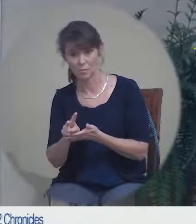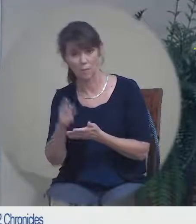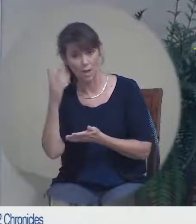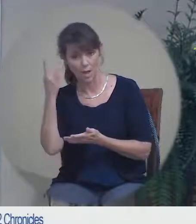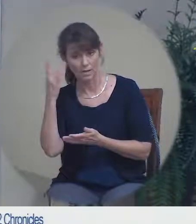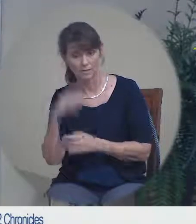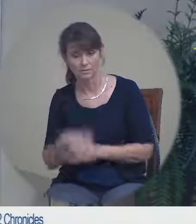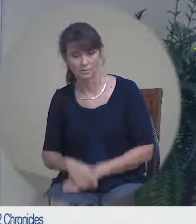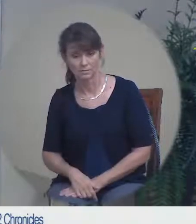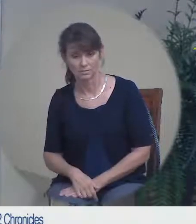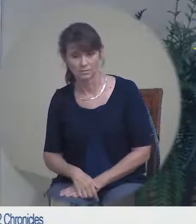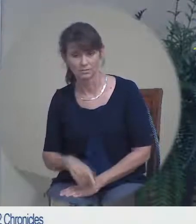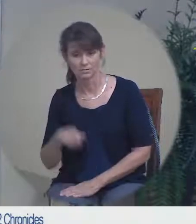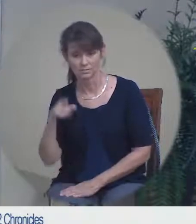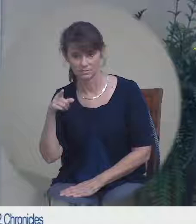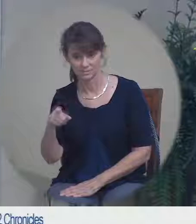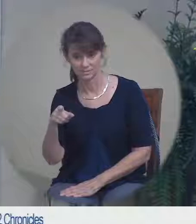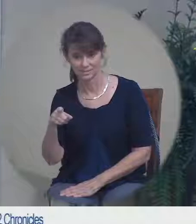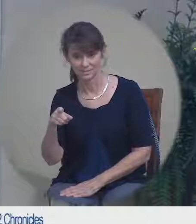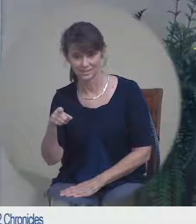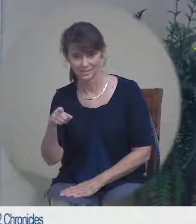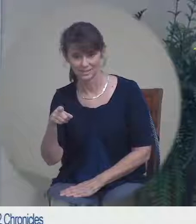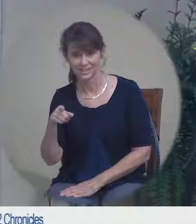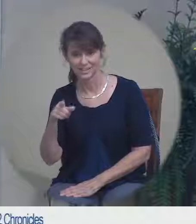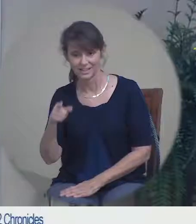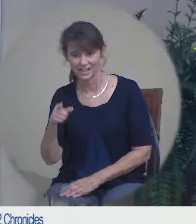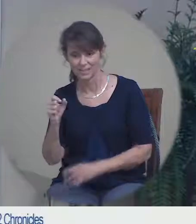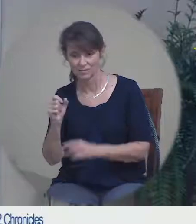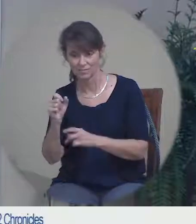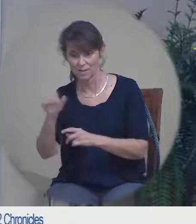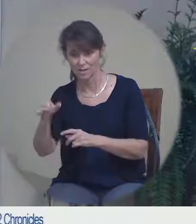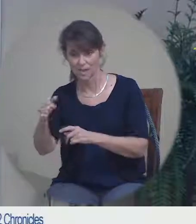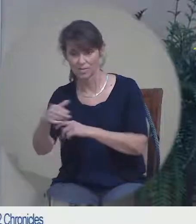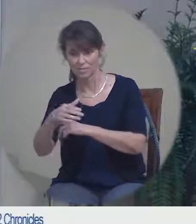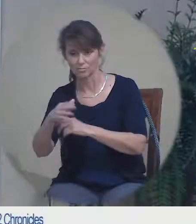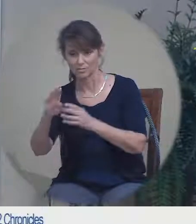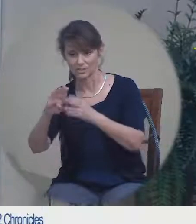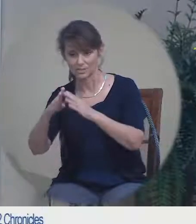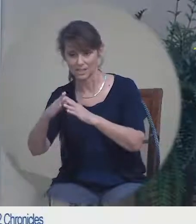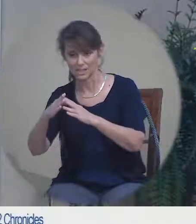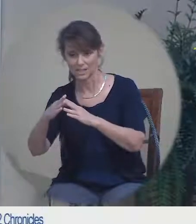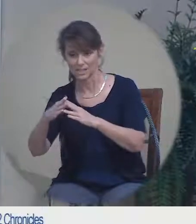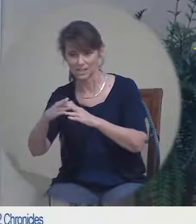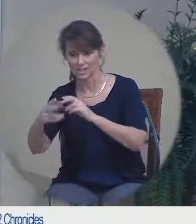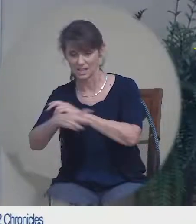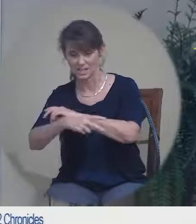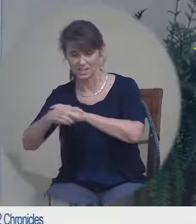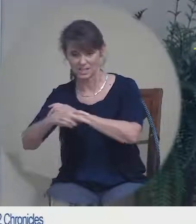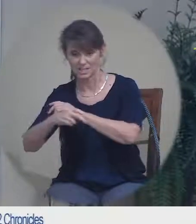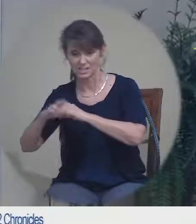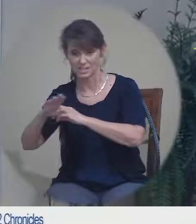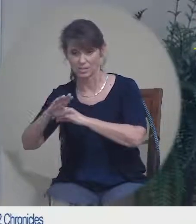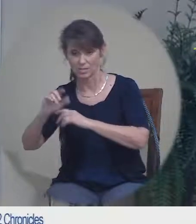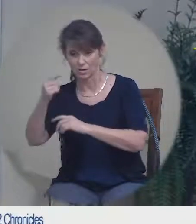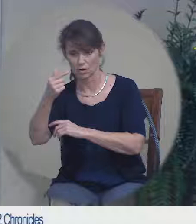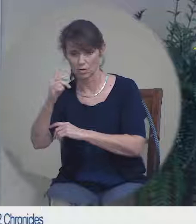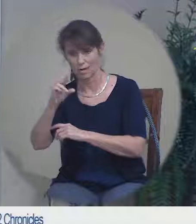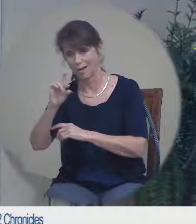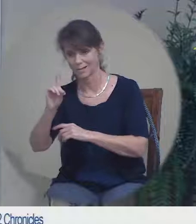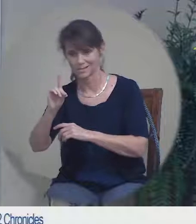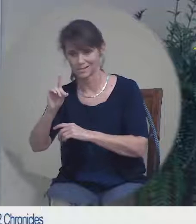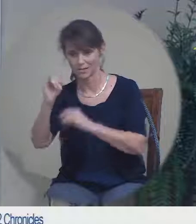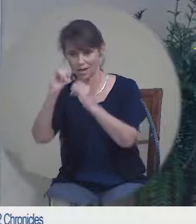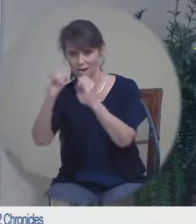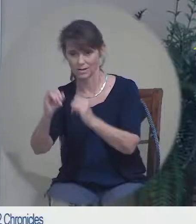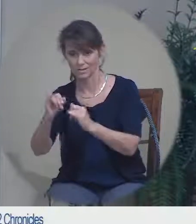Edom? He took their gods, their idols, and he made them his gods. And he burned incense to them.